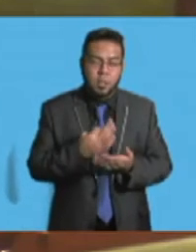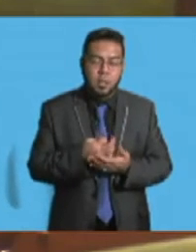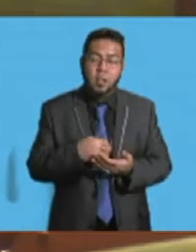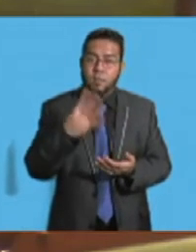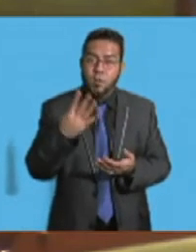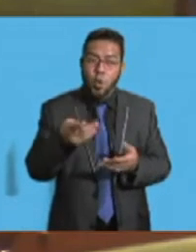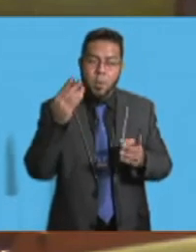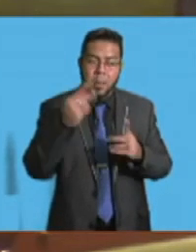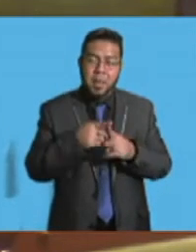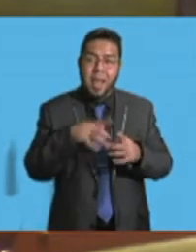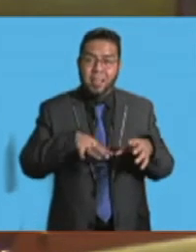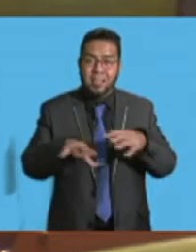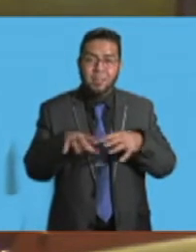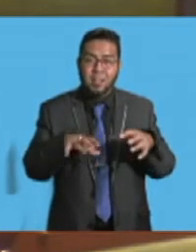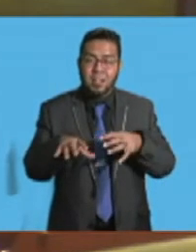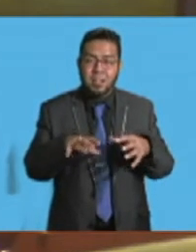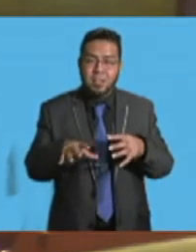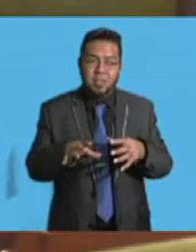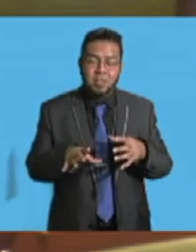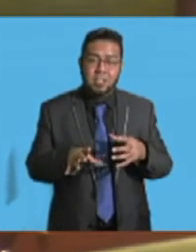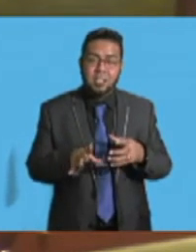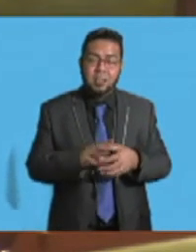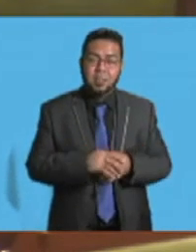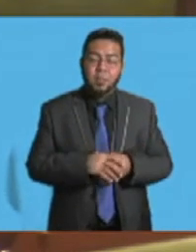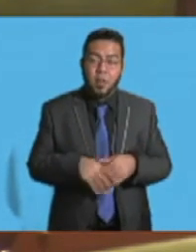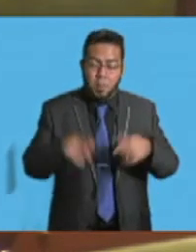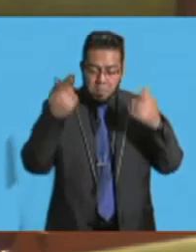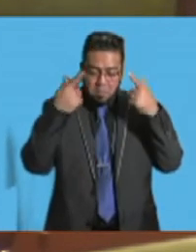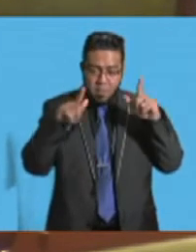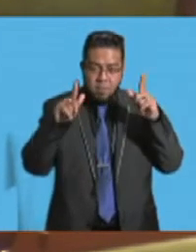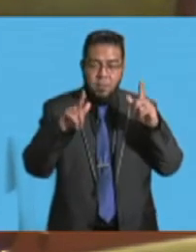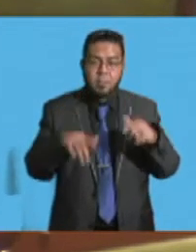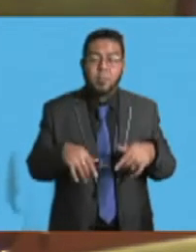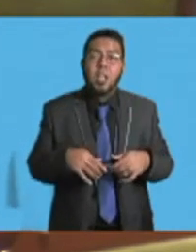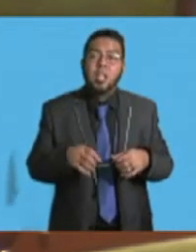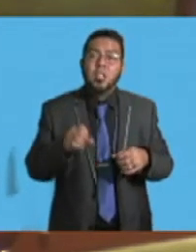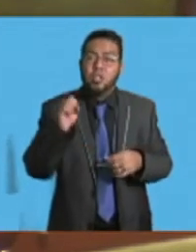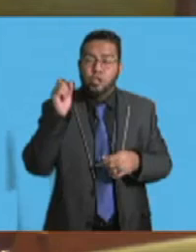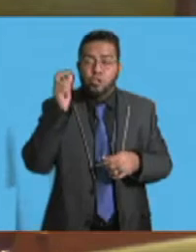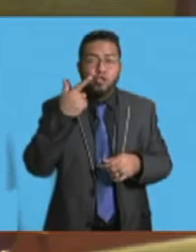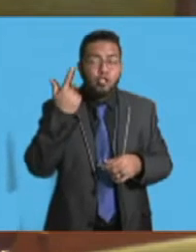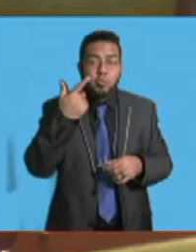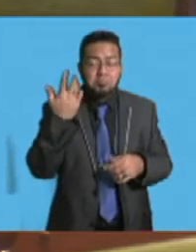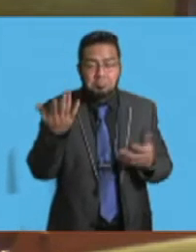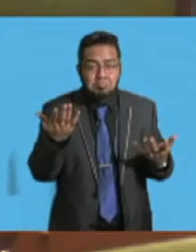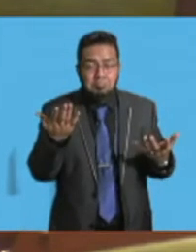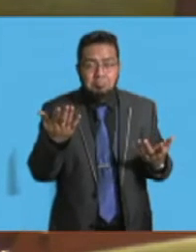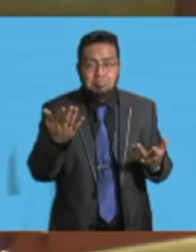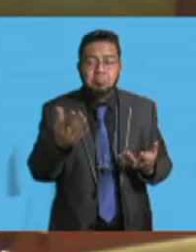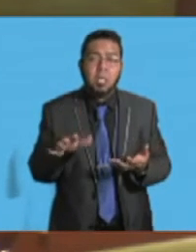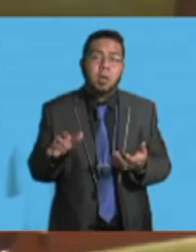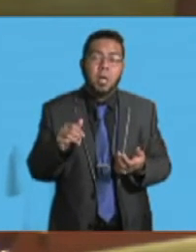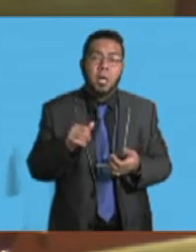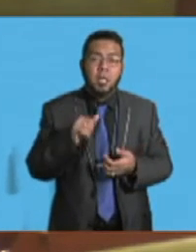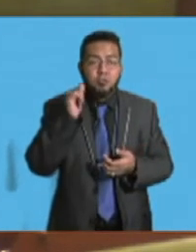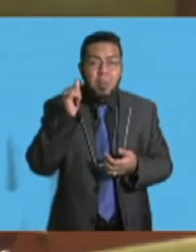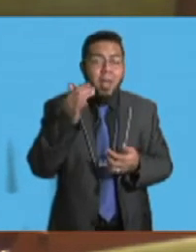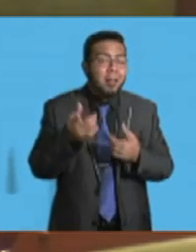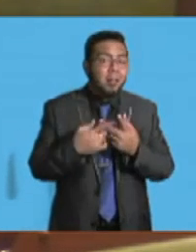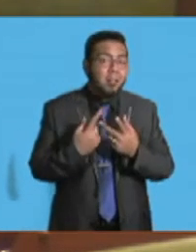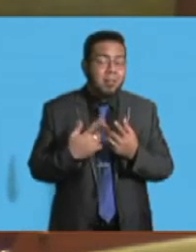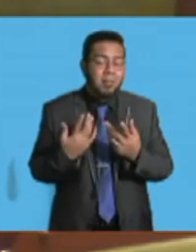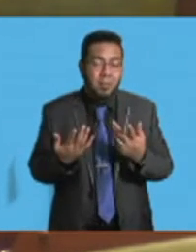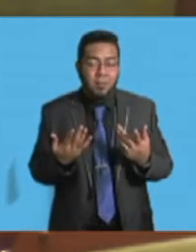activities: embryo transfer program in beef and dairy, sheep breed improvement program at Nawaindumba and